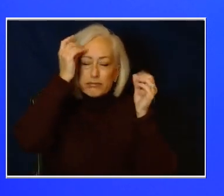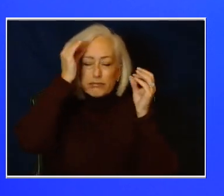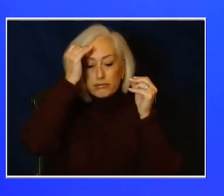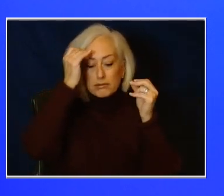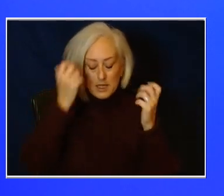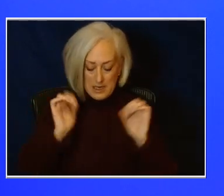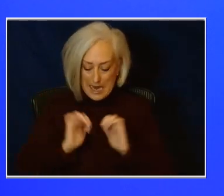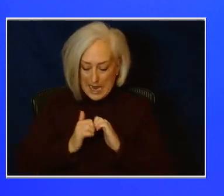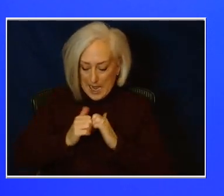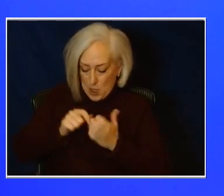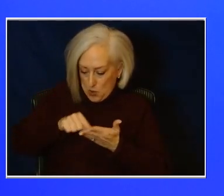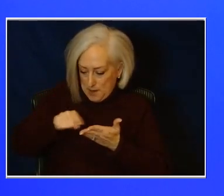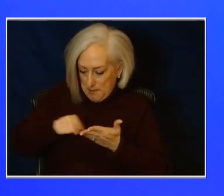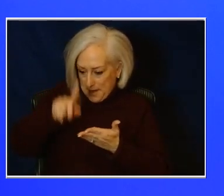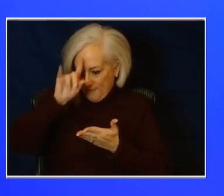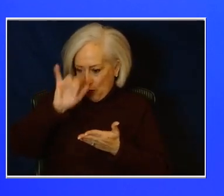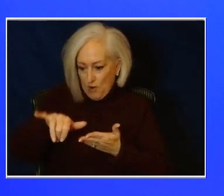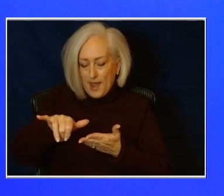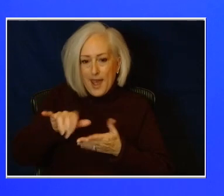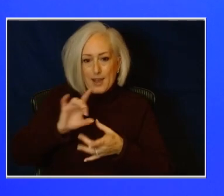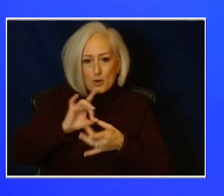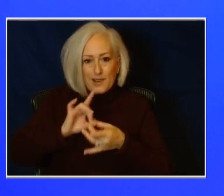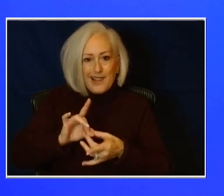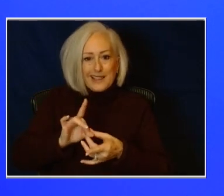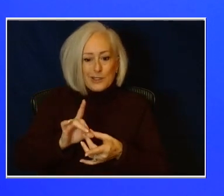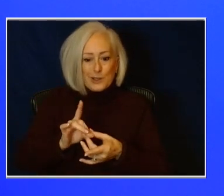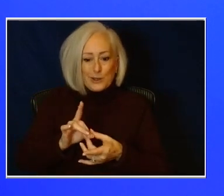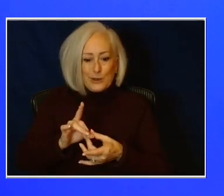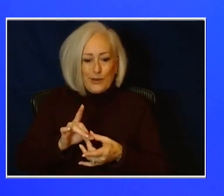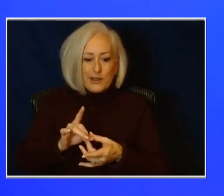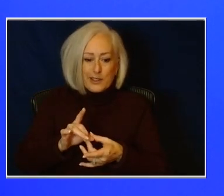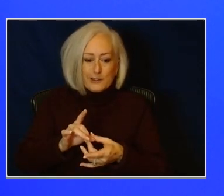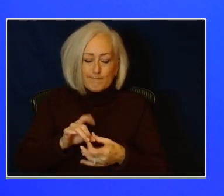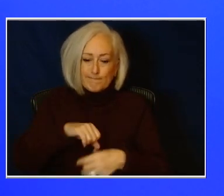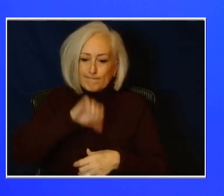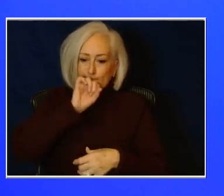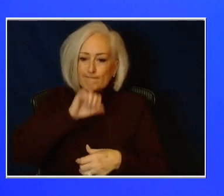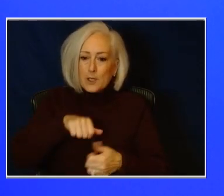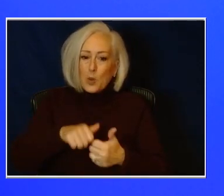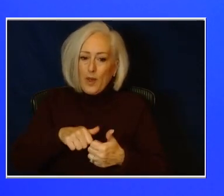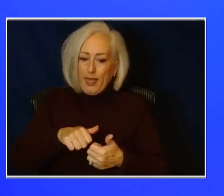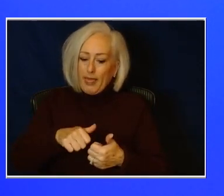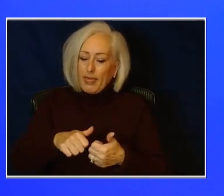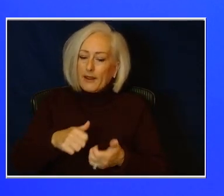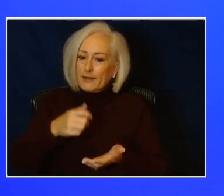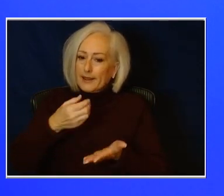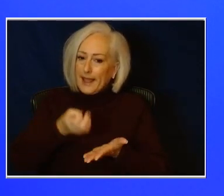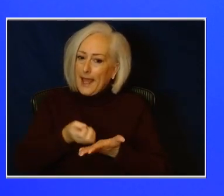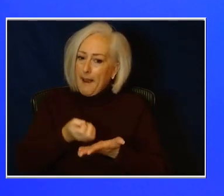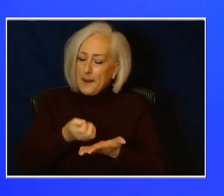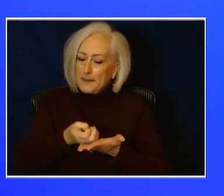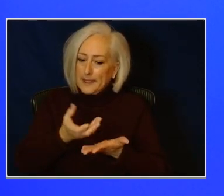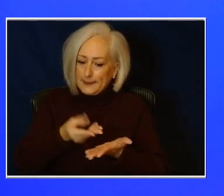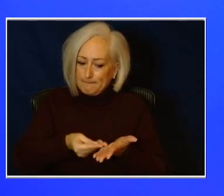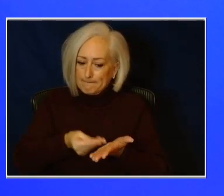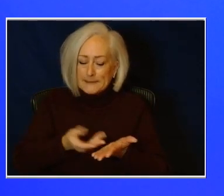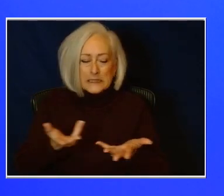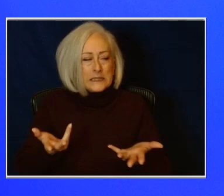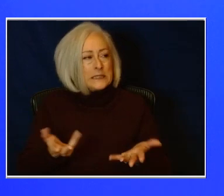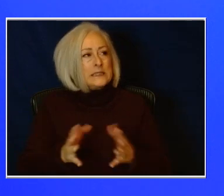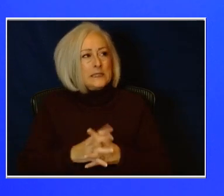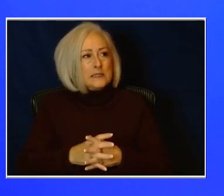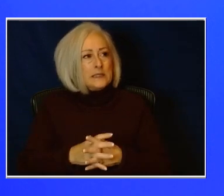challenges our economy is undergoing right now is not an easy